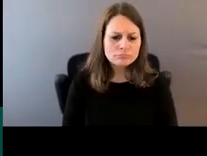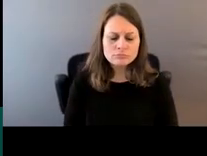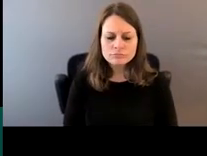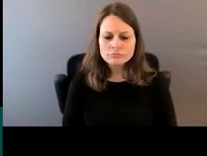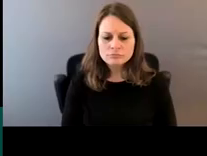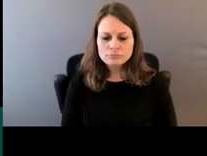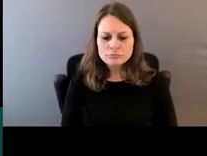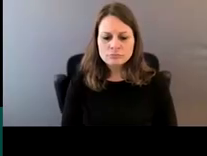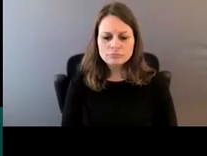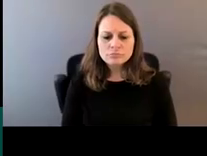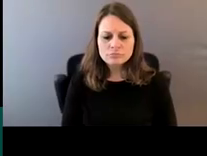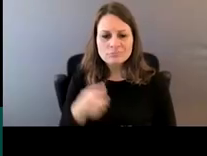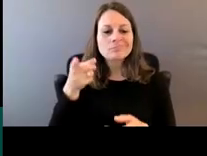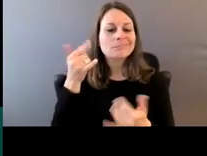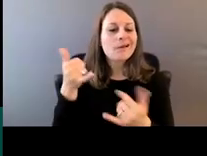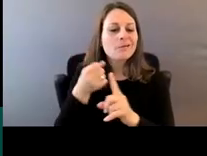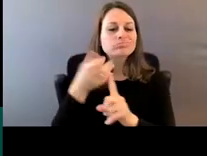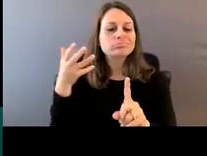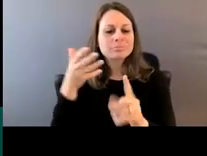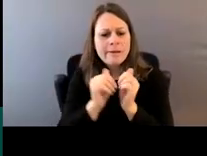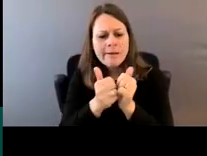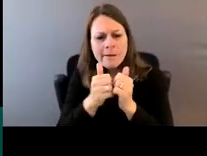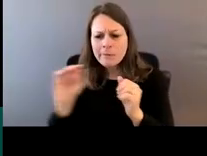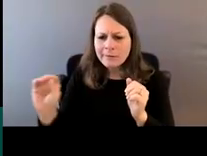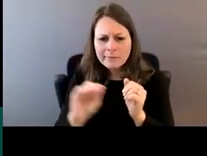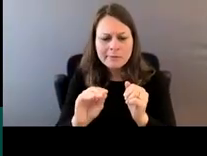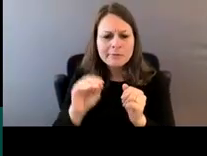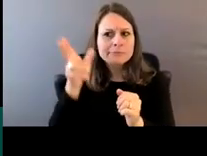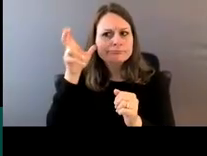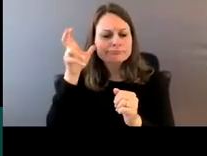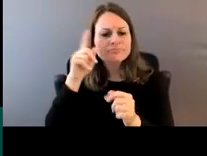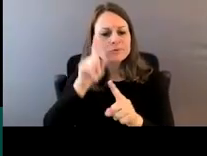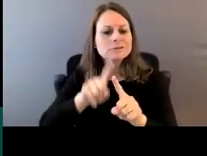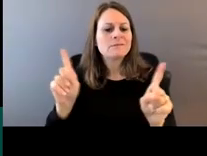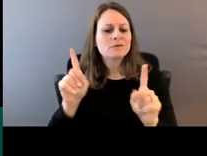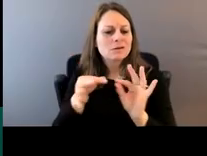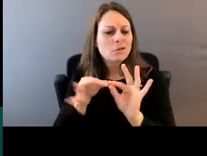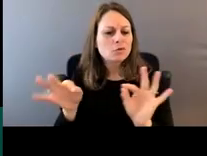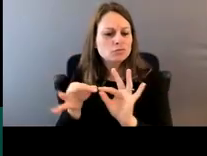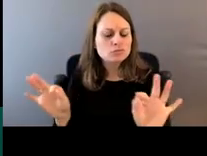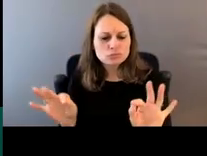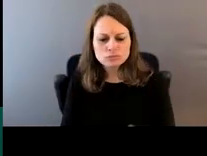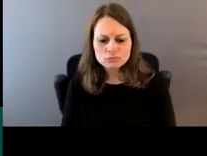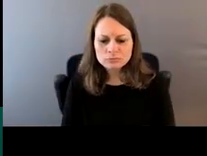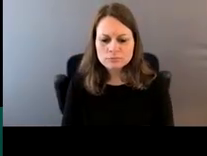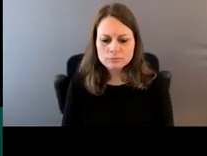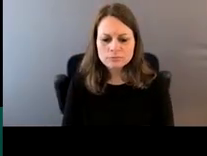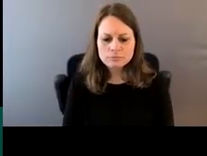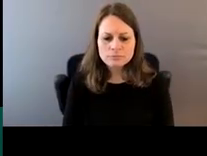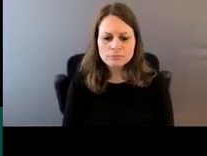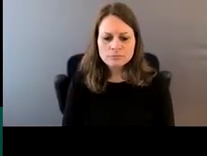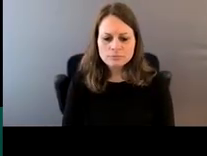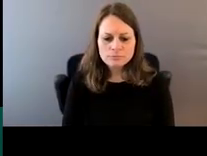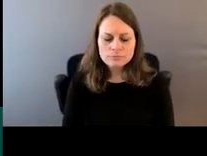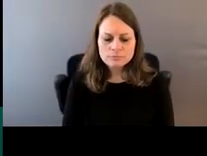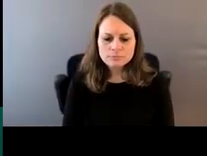que allí usted puede entender todo lo que se está diciendo. Usted pide el idioma de español a inglés y puede